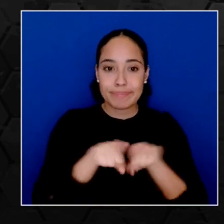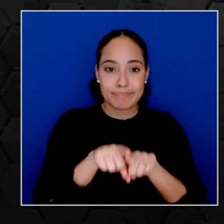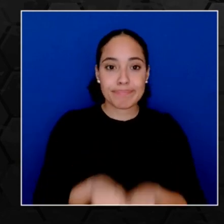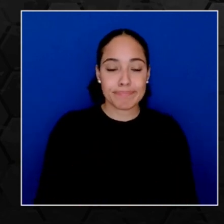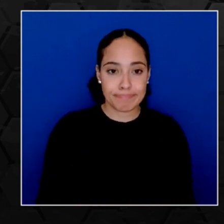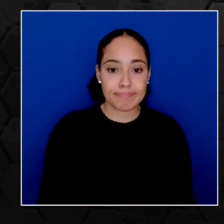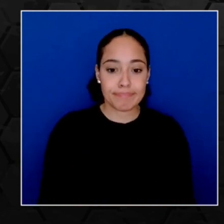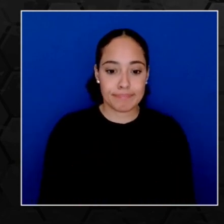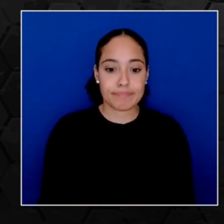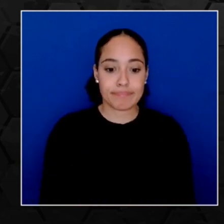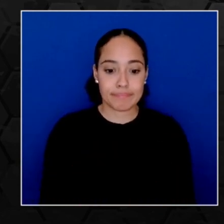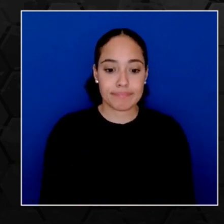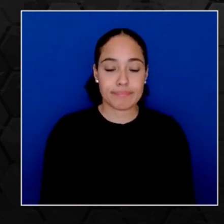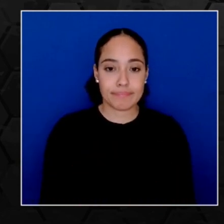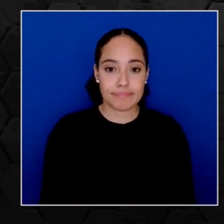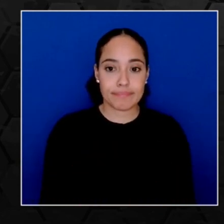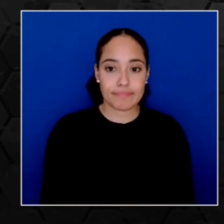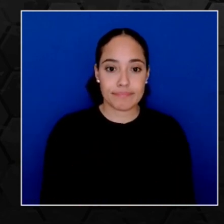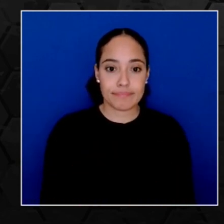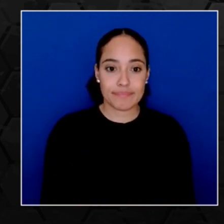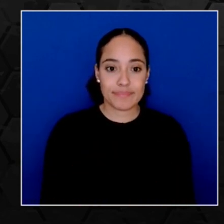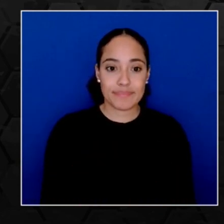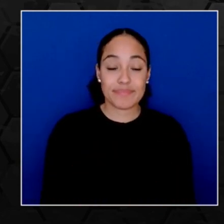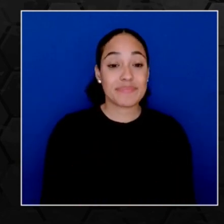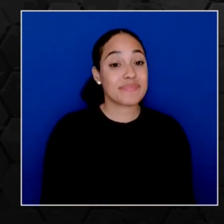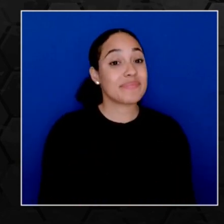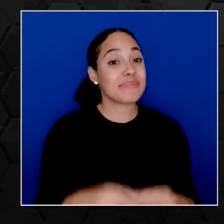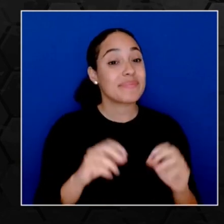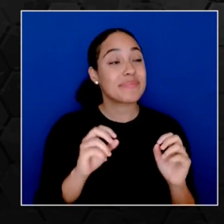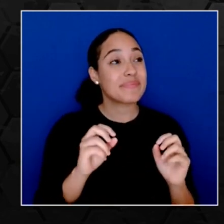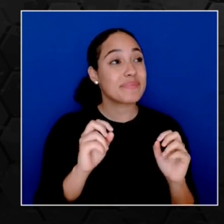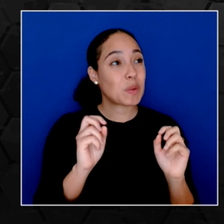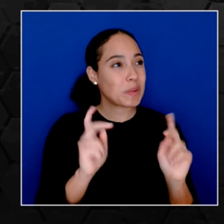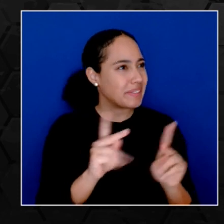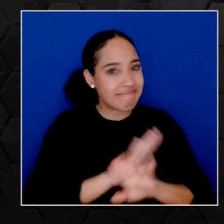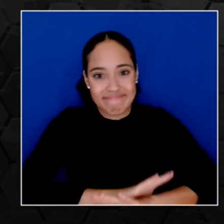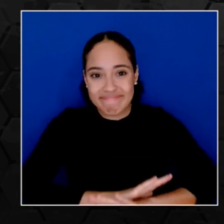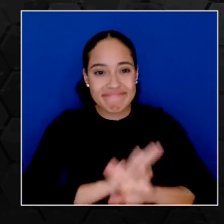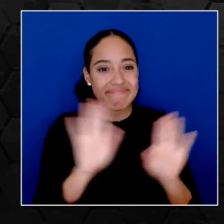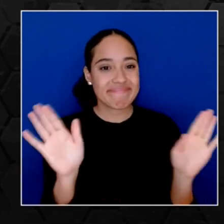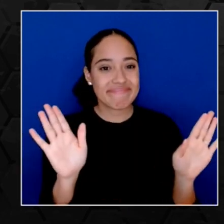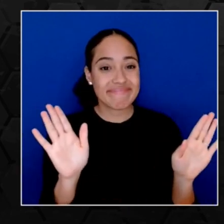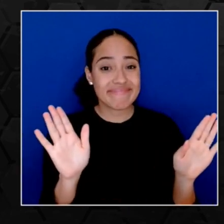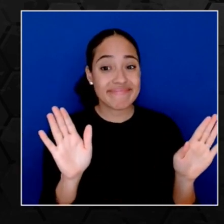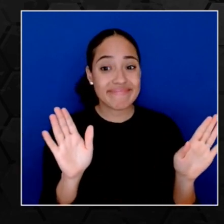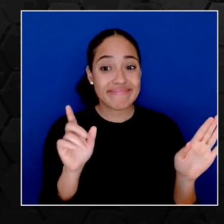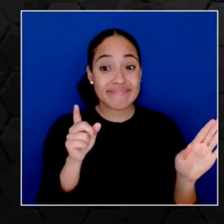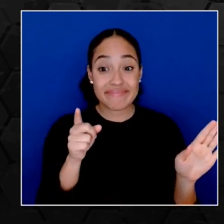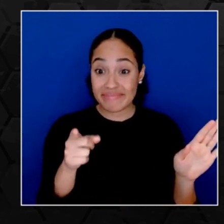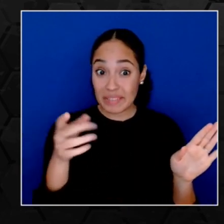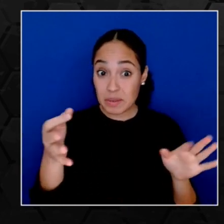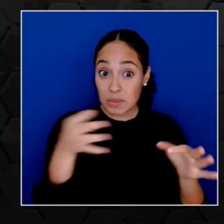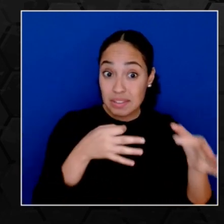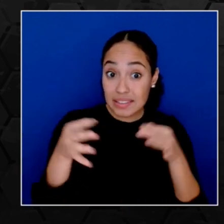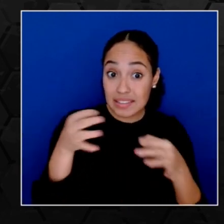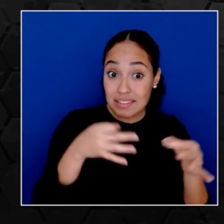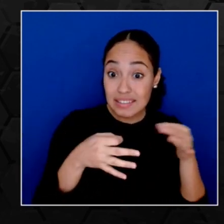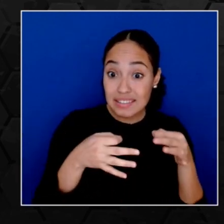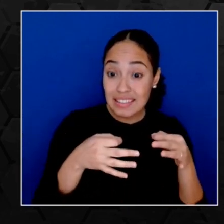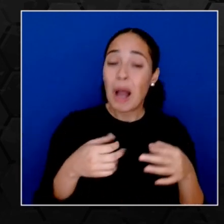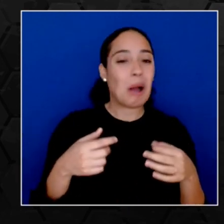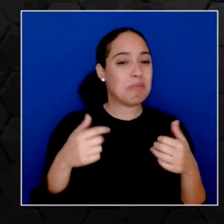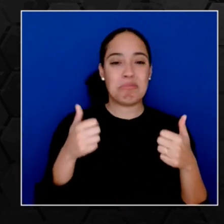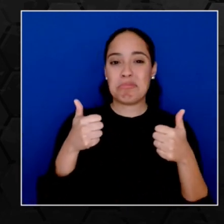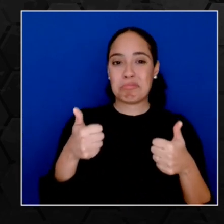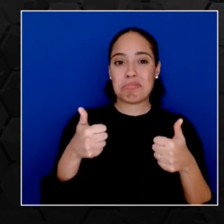Okay, that's it from my side. If Stephen has any questions. No, I think that was absolutely great.